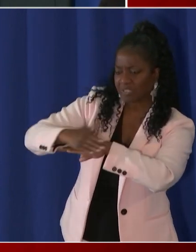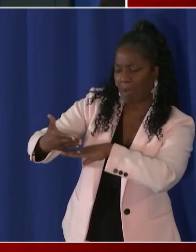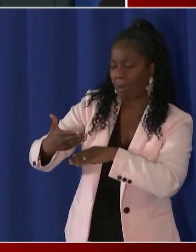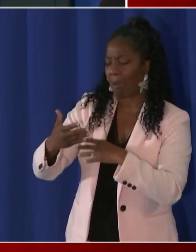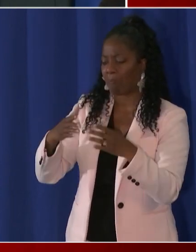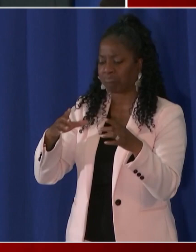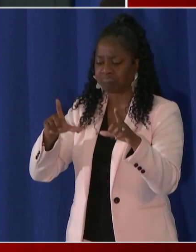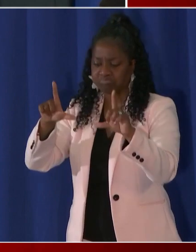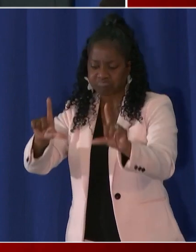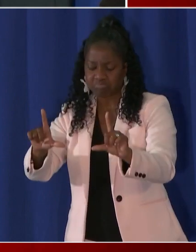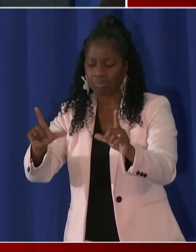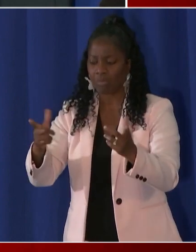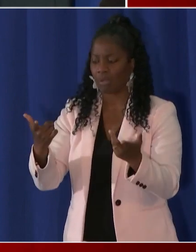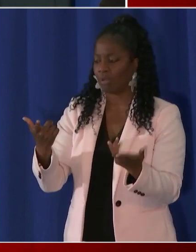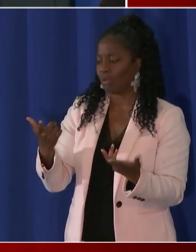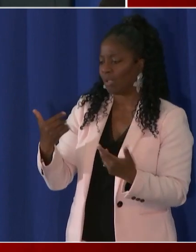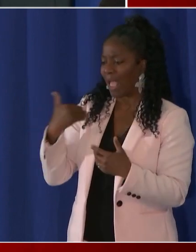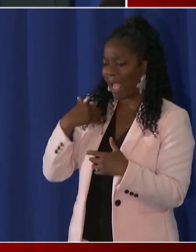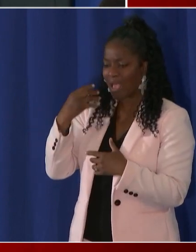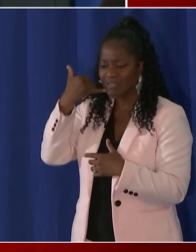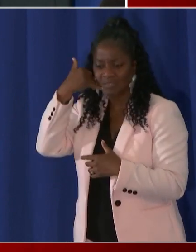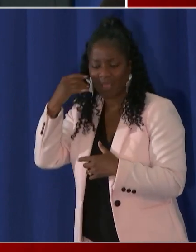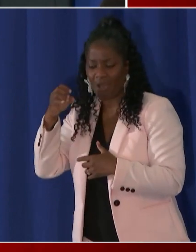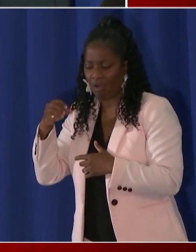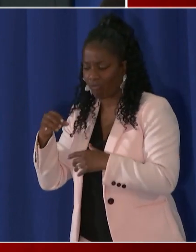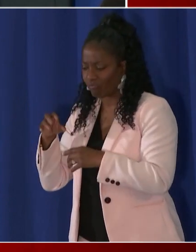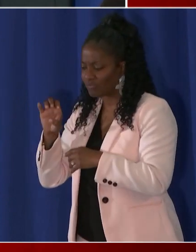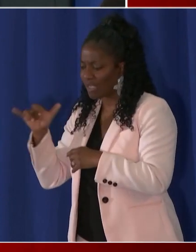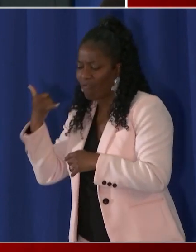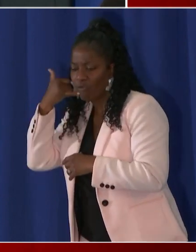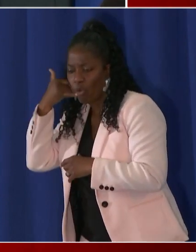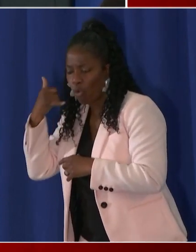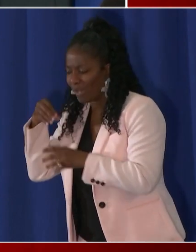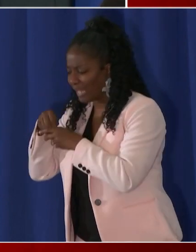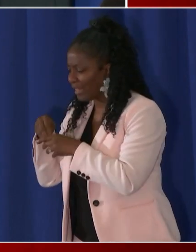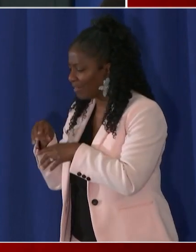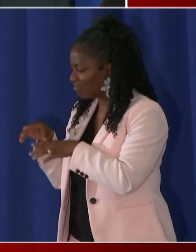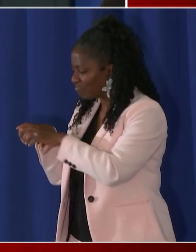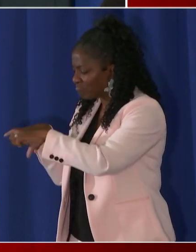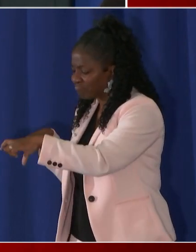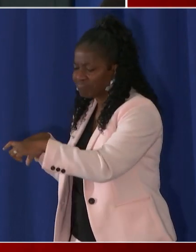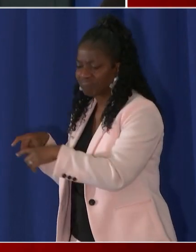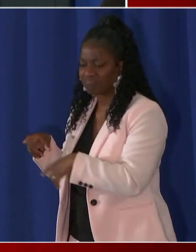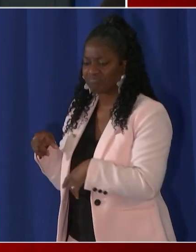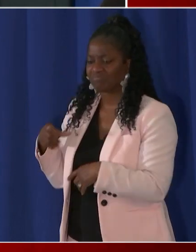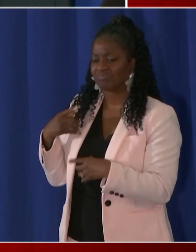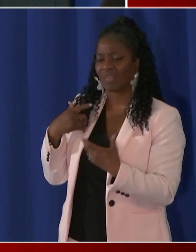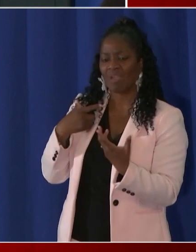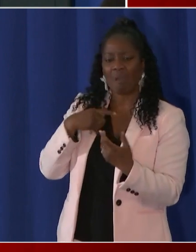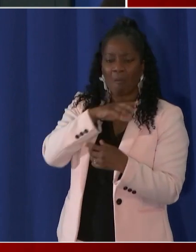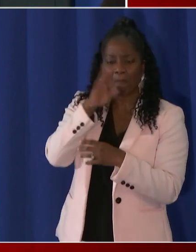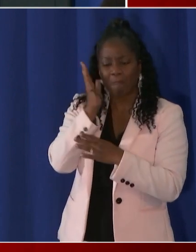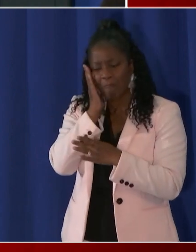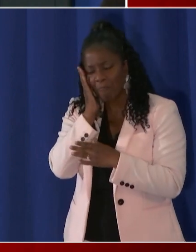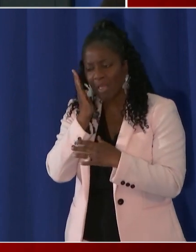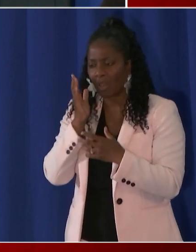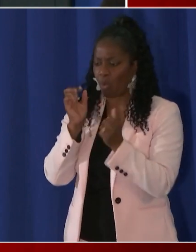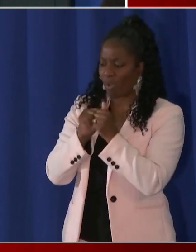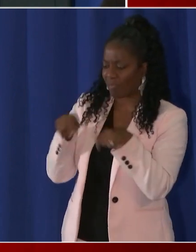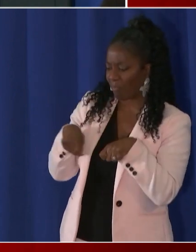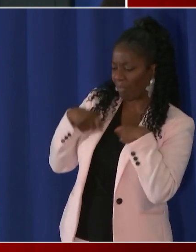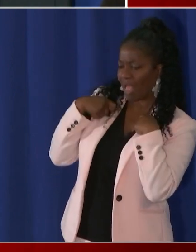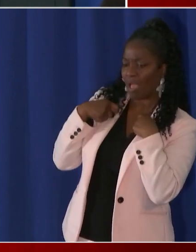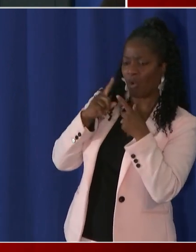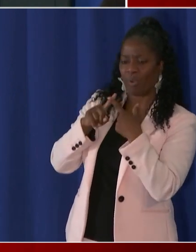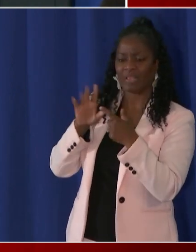computer. He had a cell phone in the bathtub. He had like a pillow and some blankets, and he had a long gun